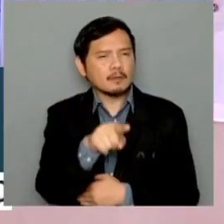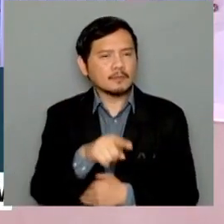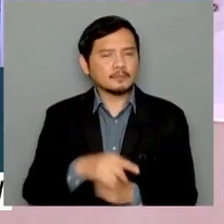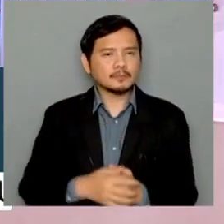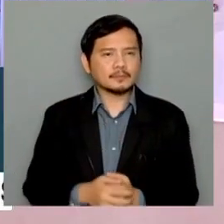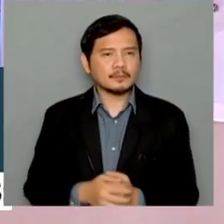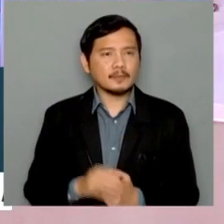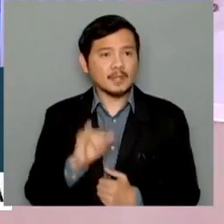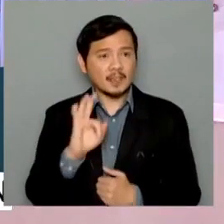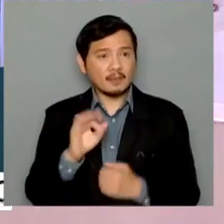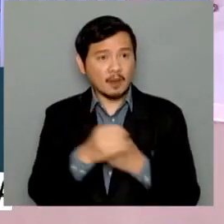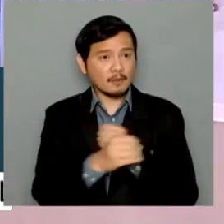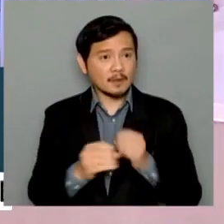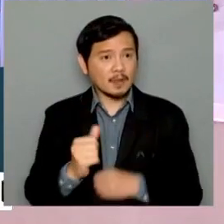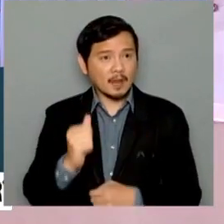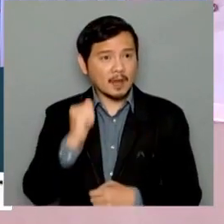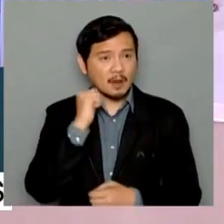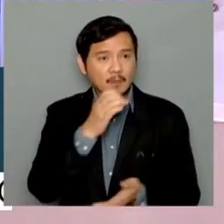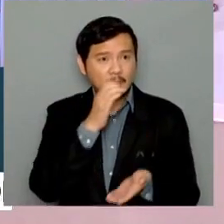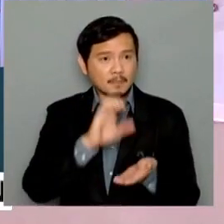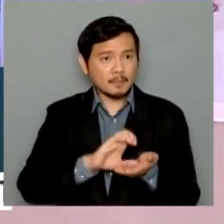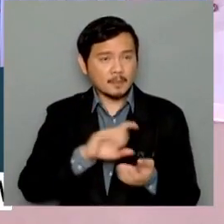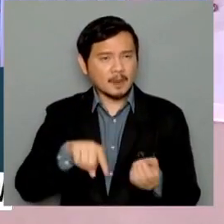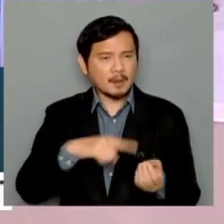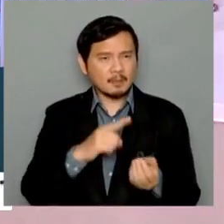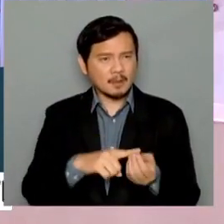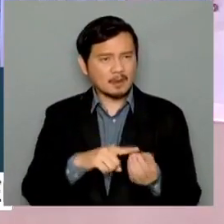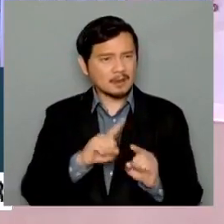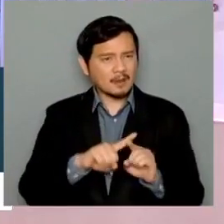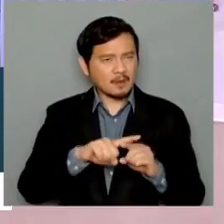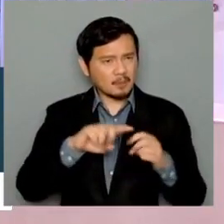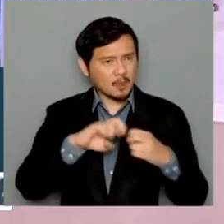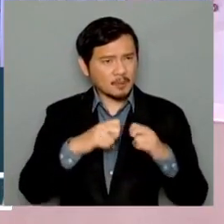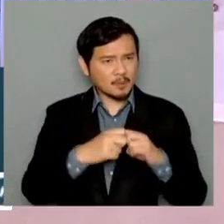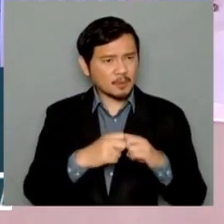office is not going to comment on such things, who will?